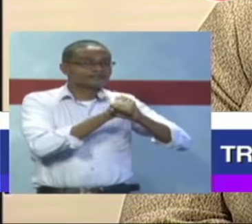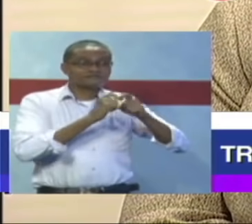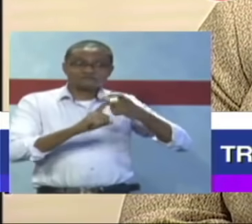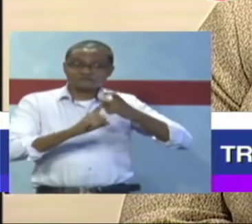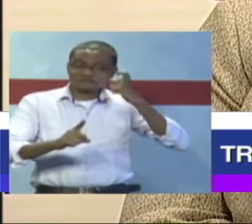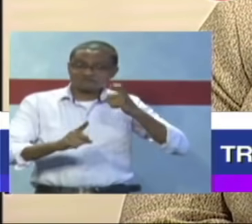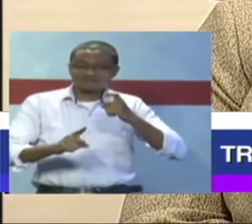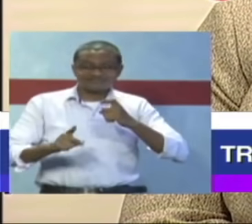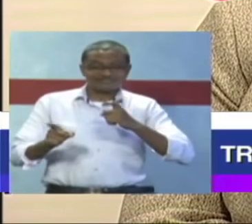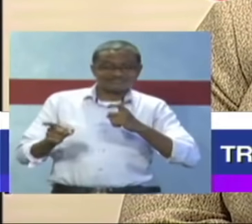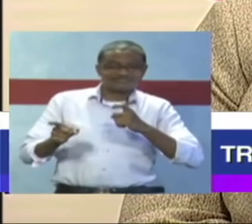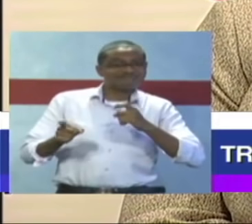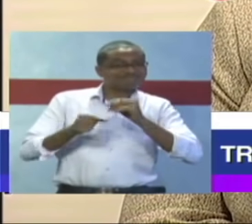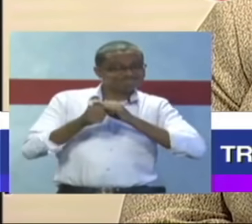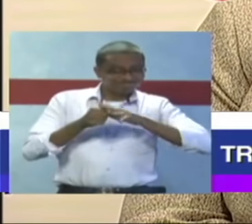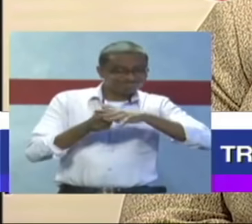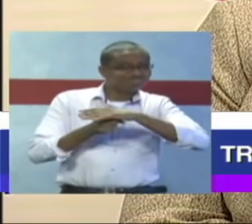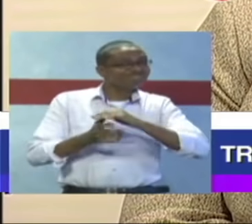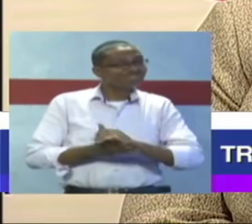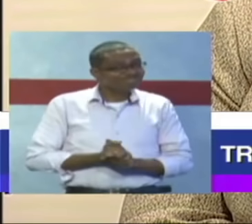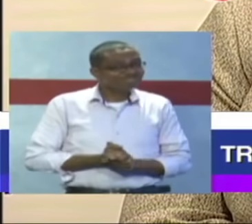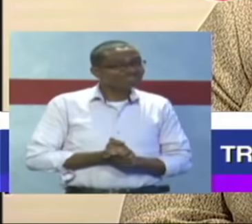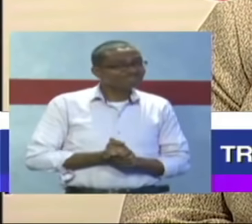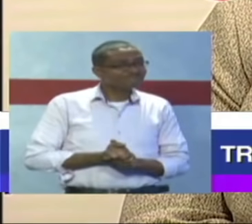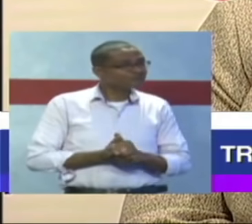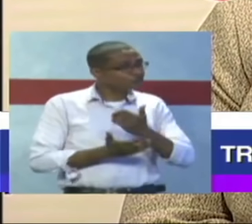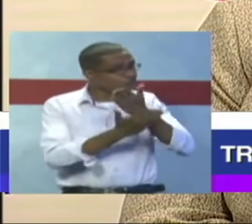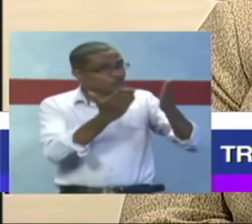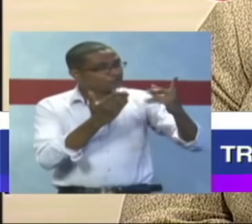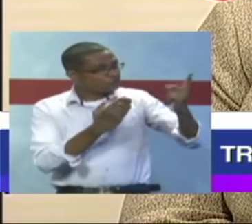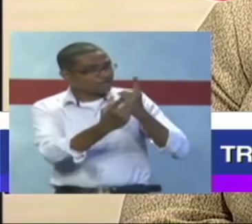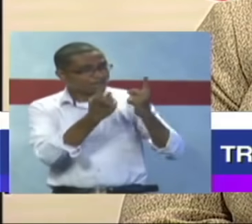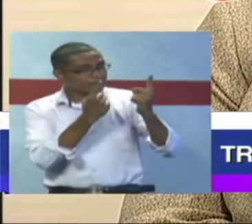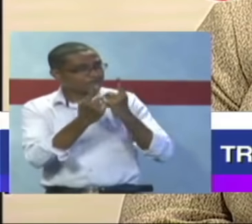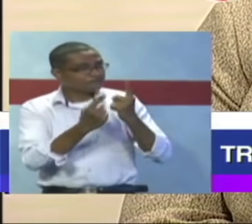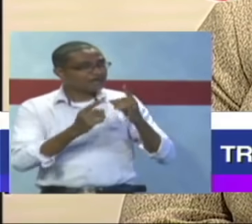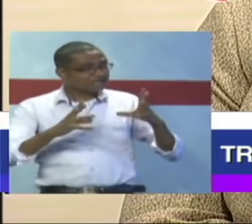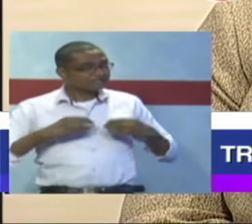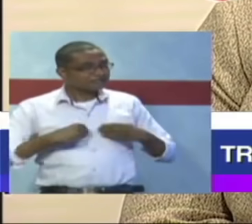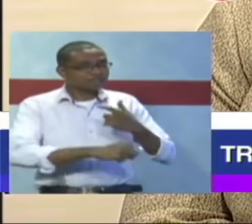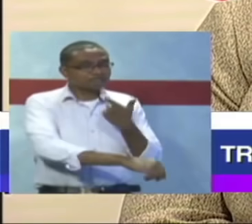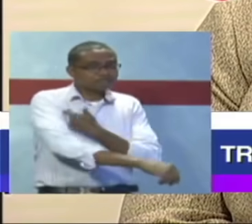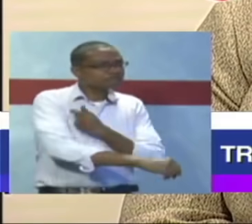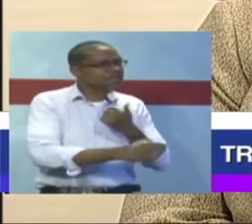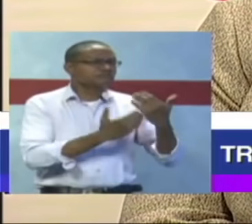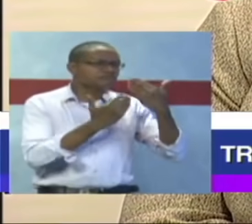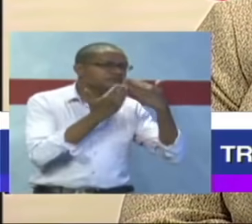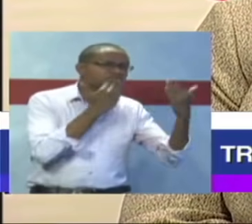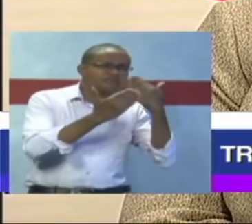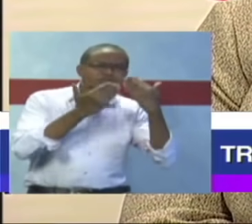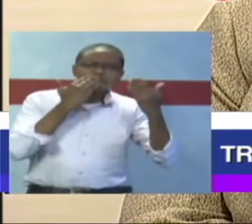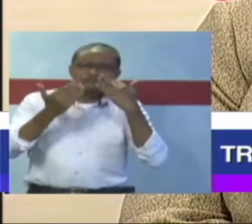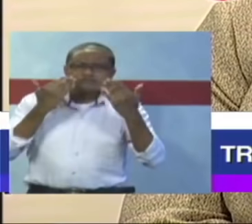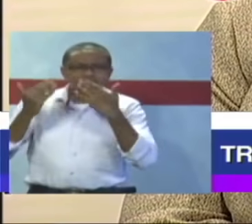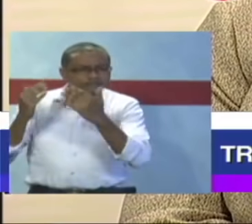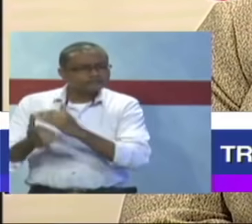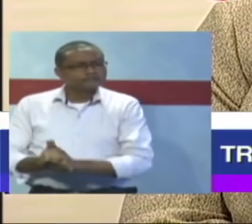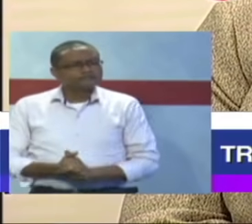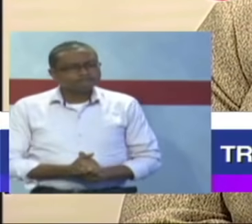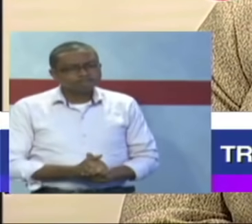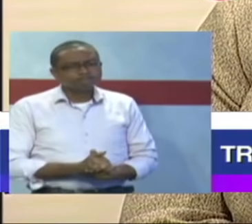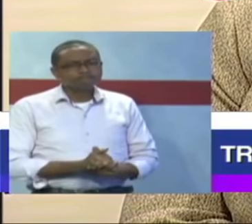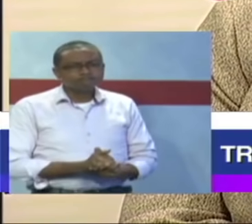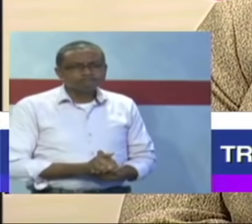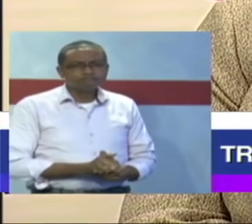effects of COVID-19. And we want to applaud those persons who would have come out and presented themselves to be administered